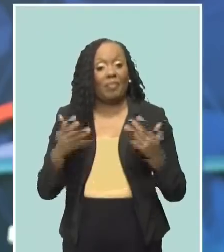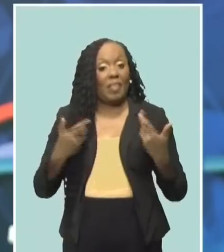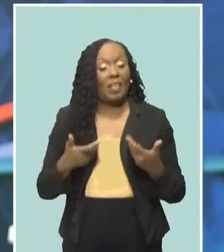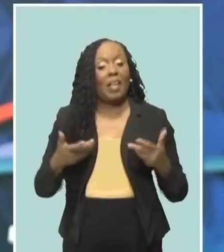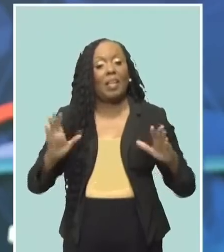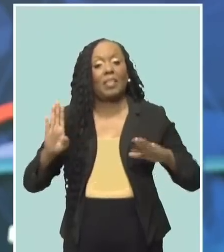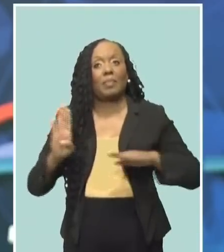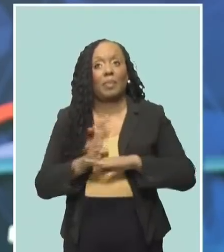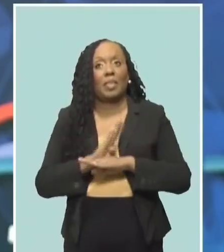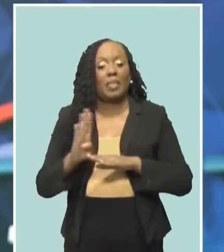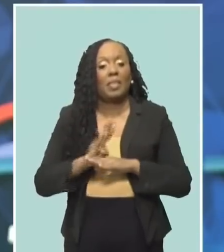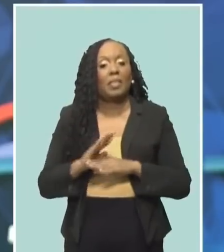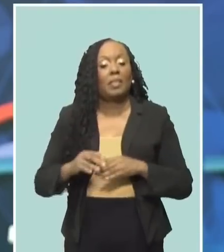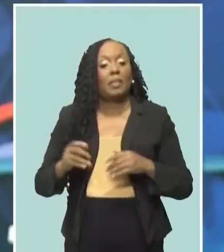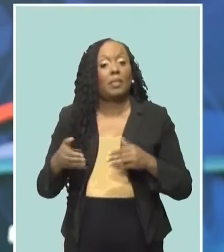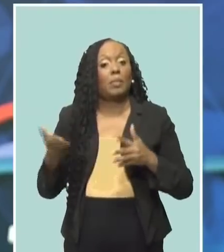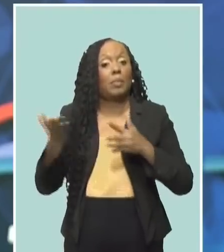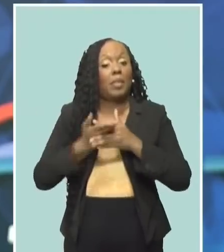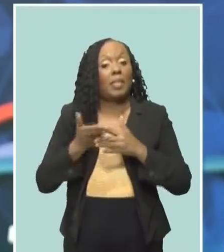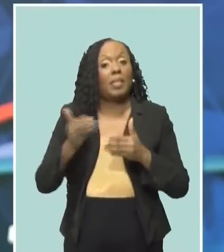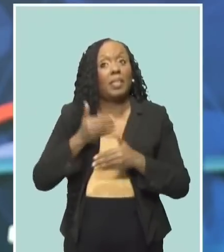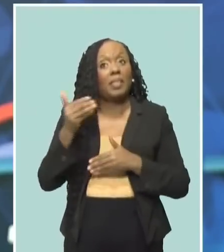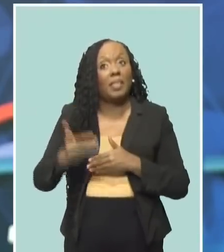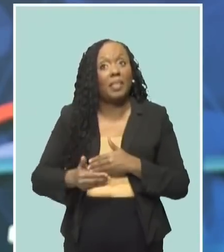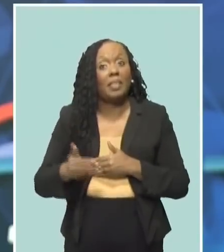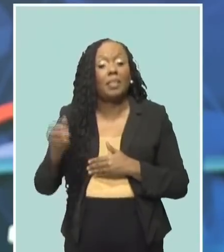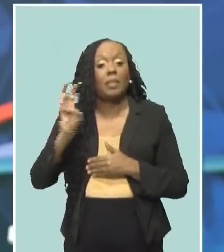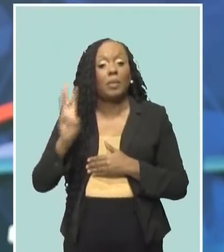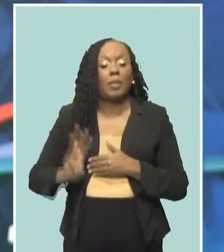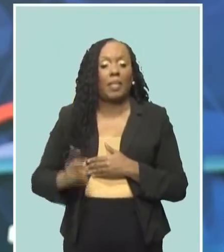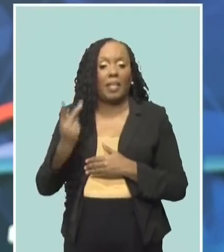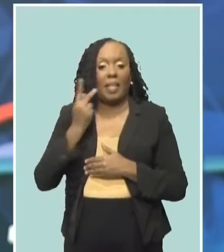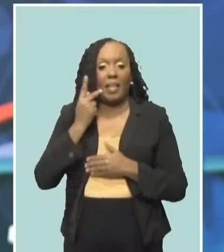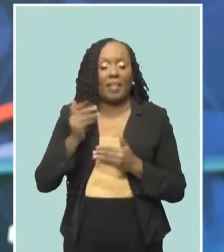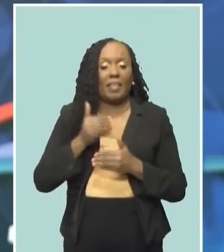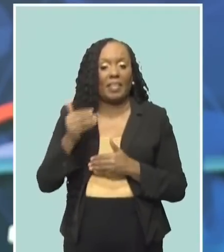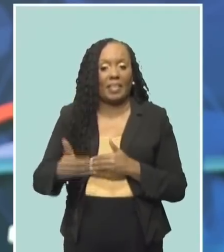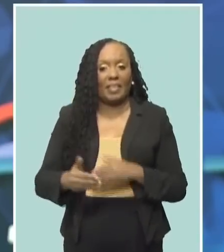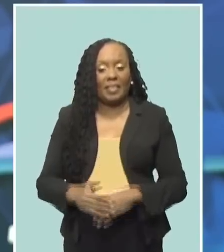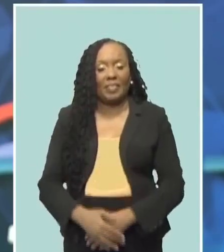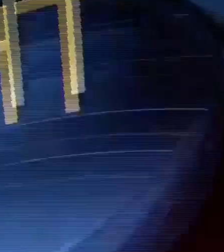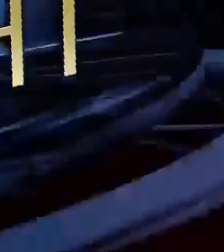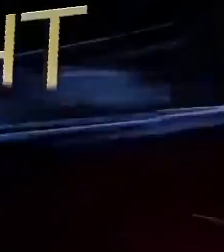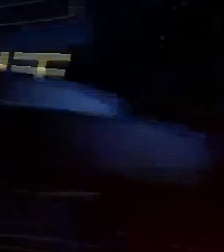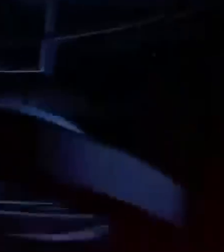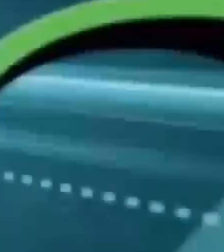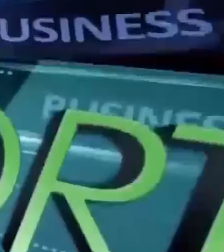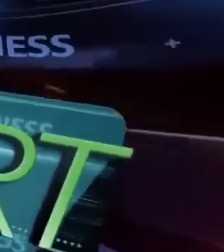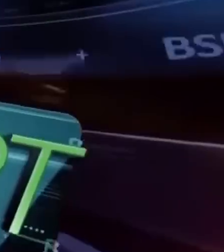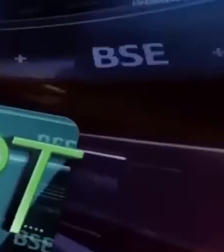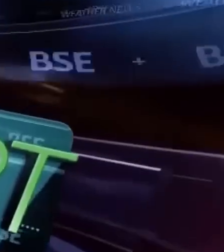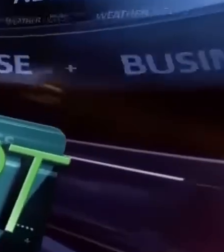That's tonight's business report. We'll take a break here and a look at the weather with Carrie-Ann O'Neill right after.